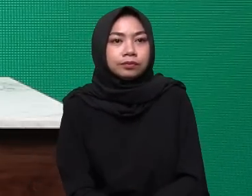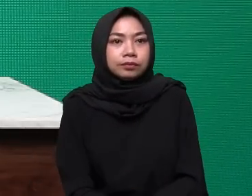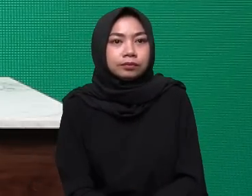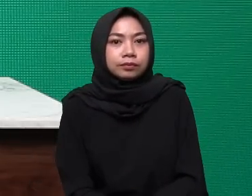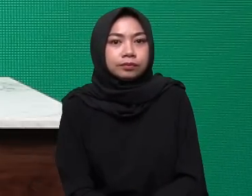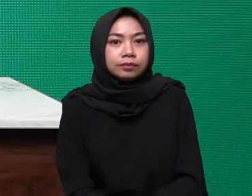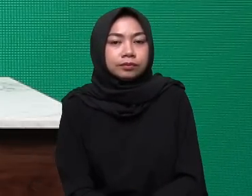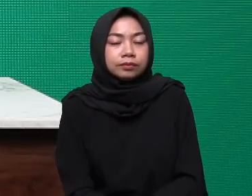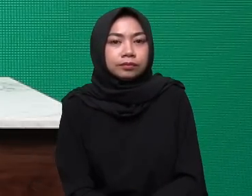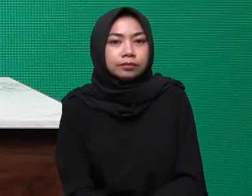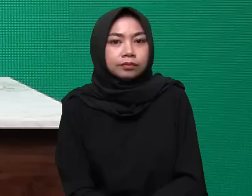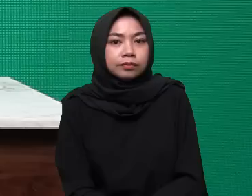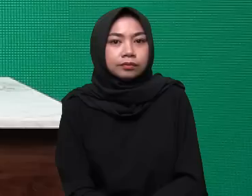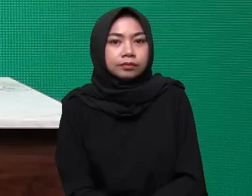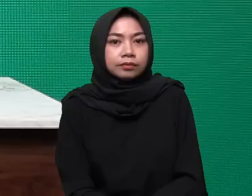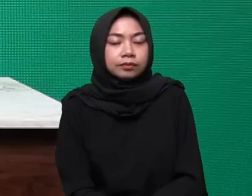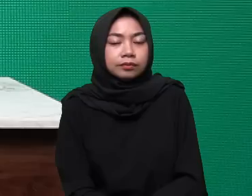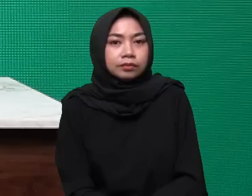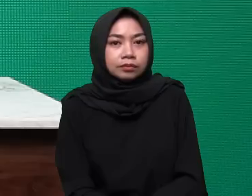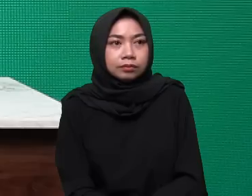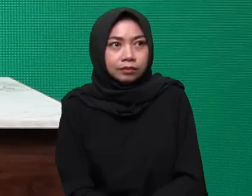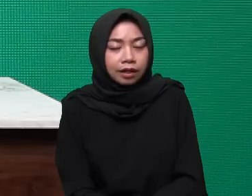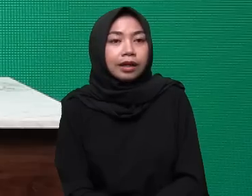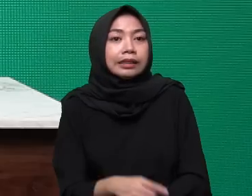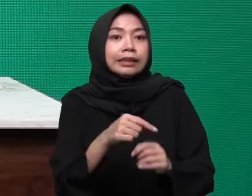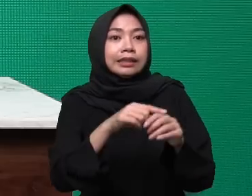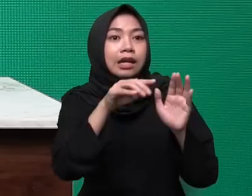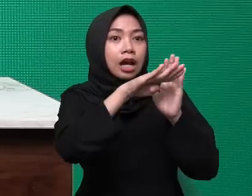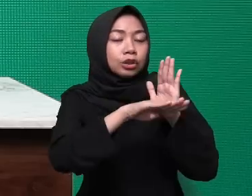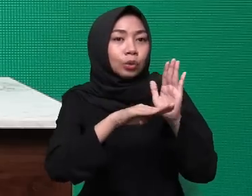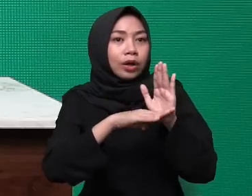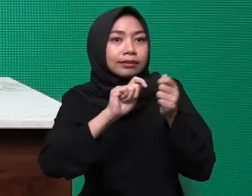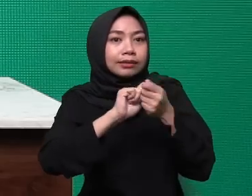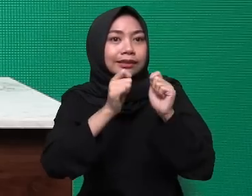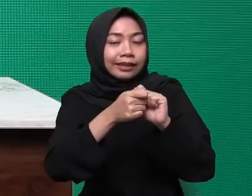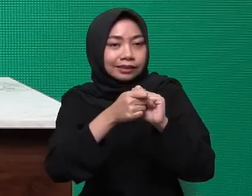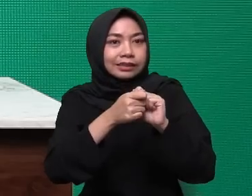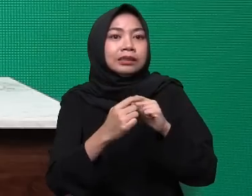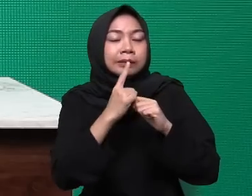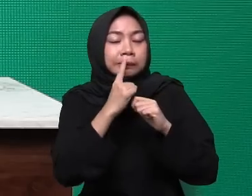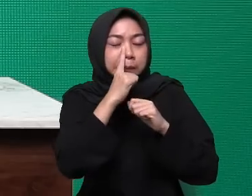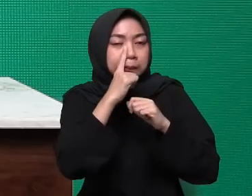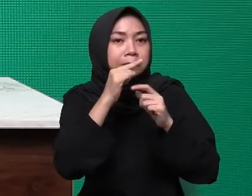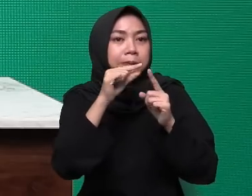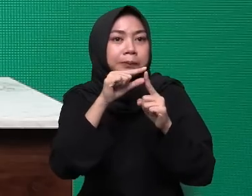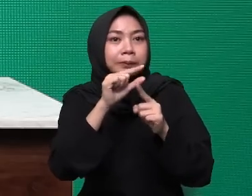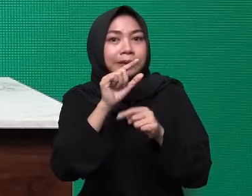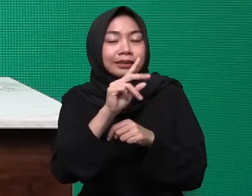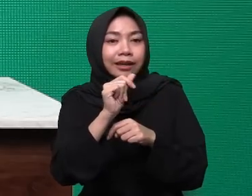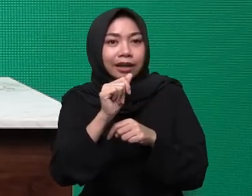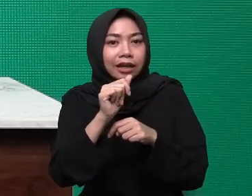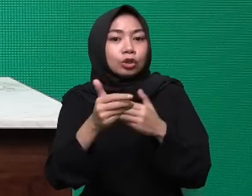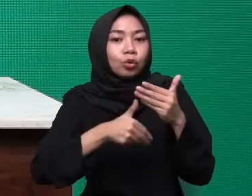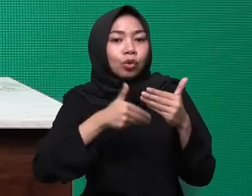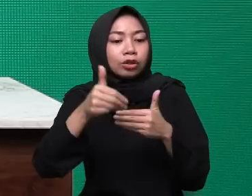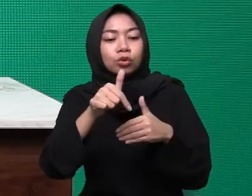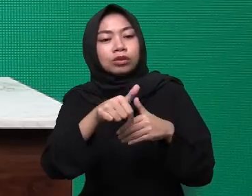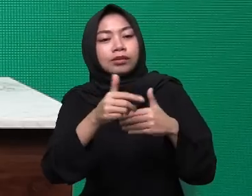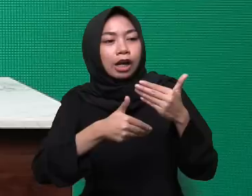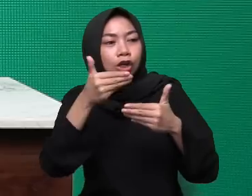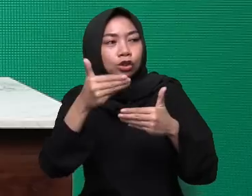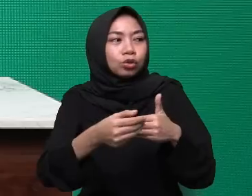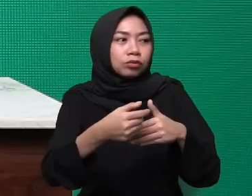that, the FMD confirmed policy of testing and slaughtering livestock follows the government's recommendations. And